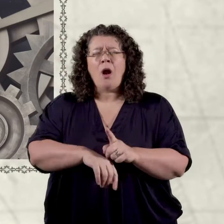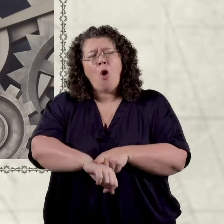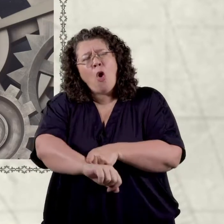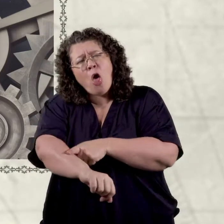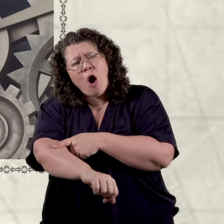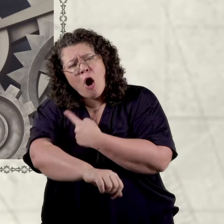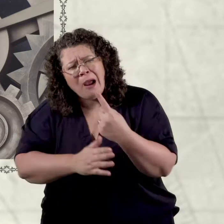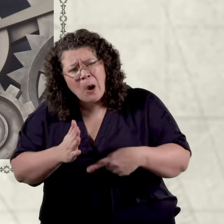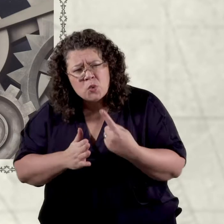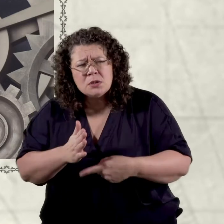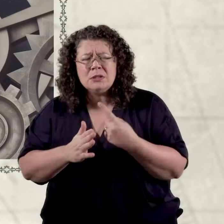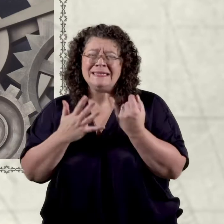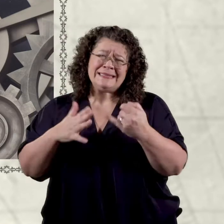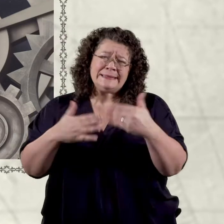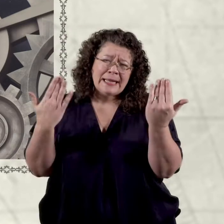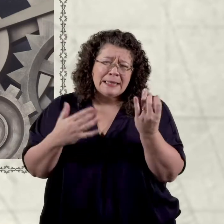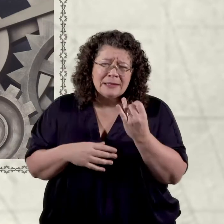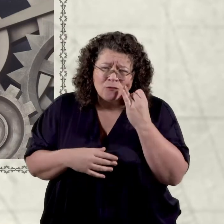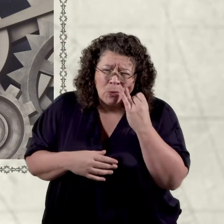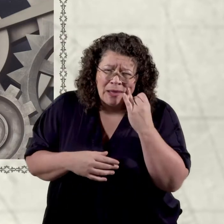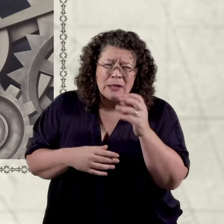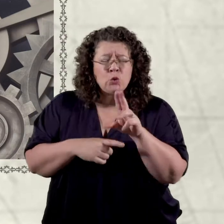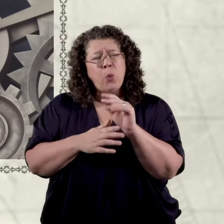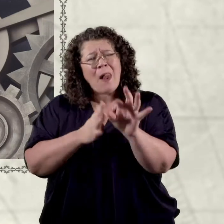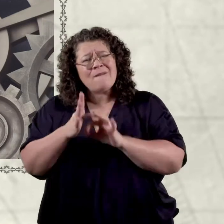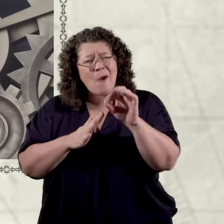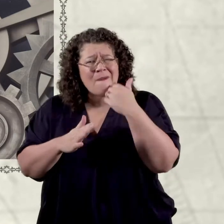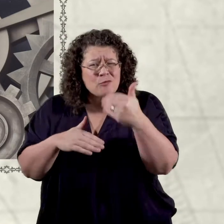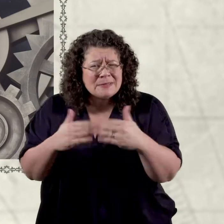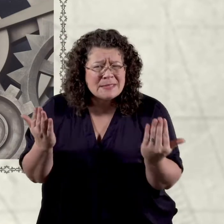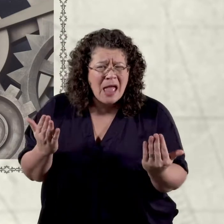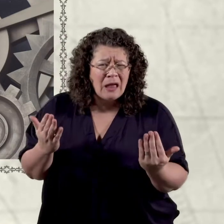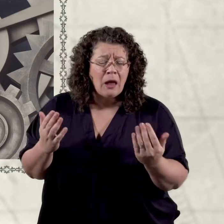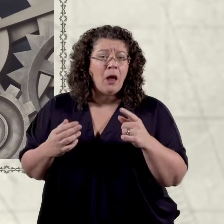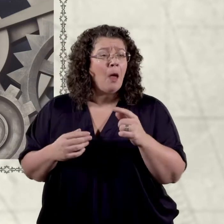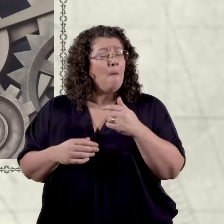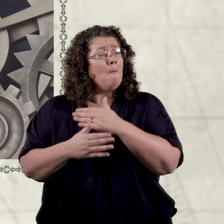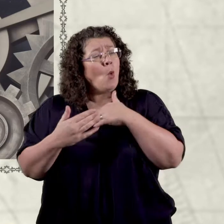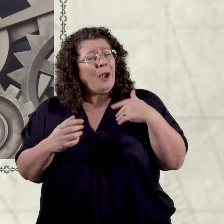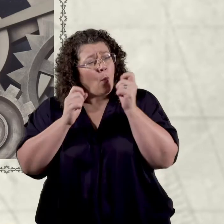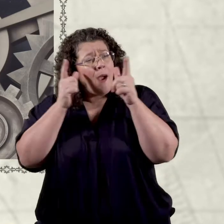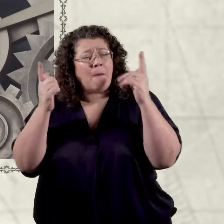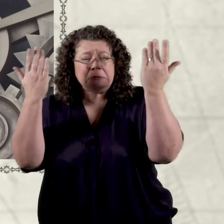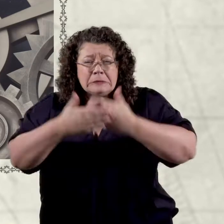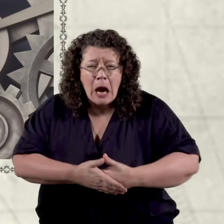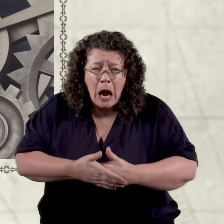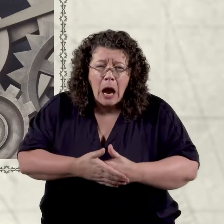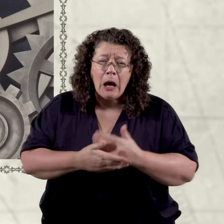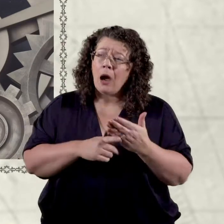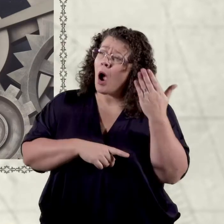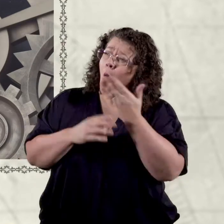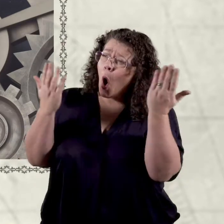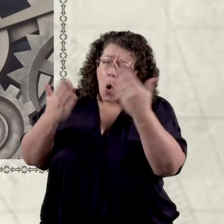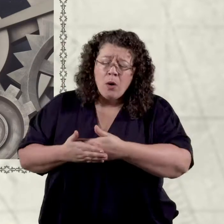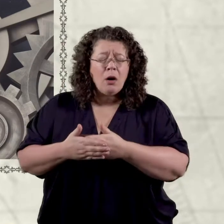laborious, long hours, 6 days a week, 12-hour days, dark in the mornings as you got up and dark